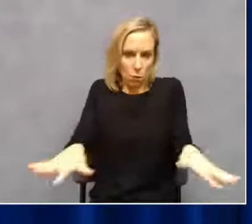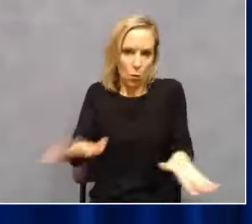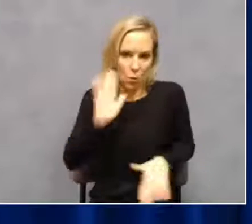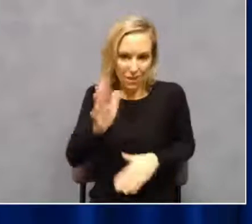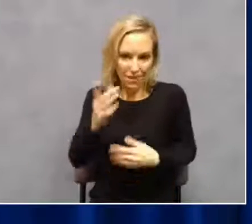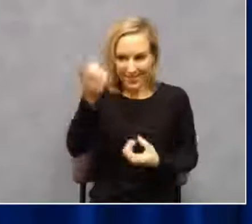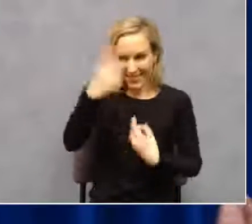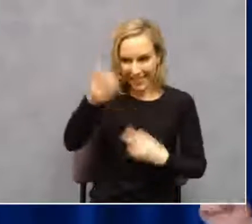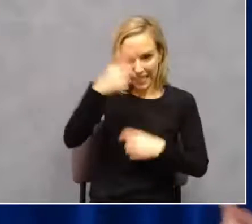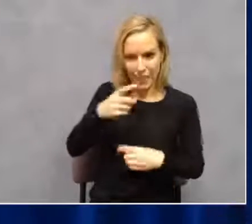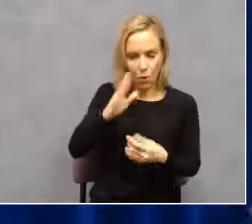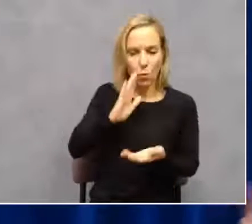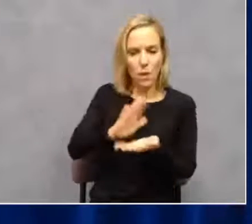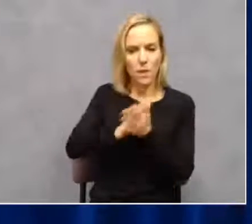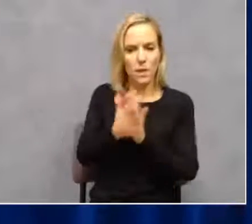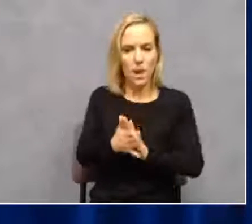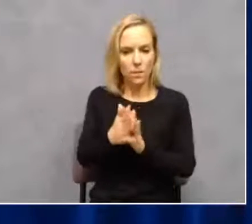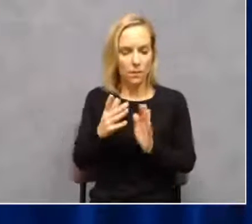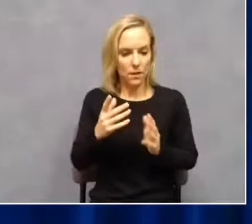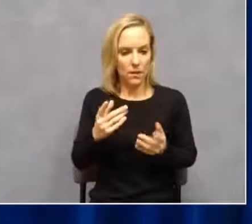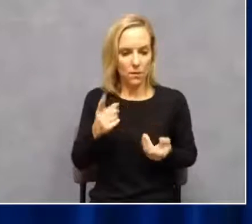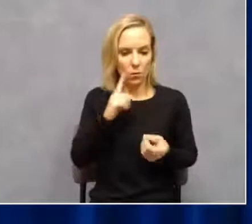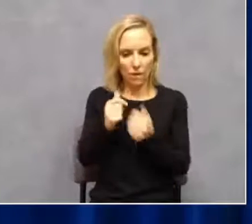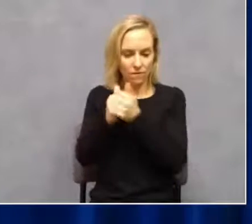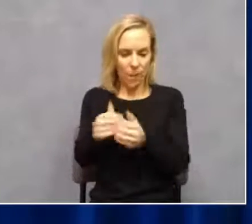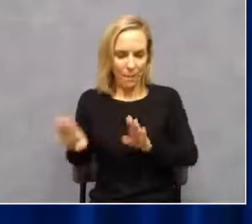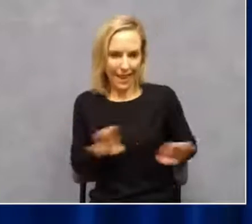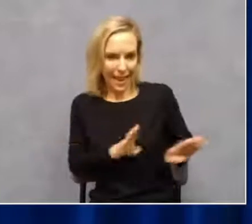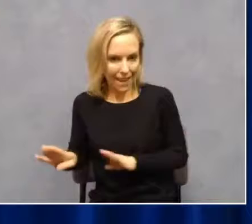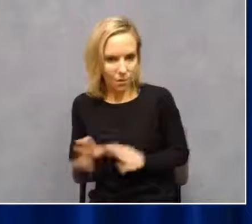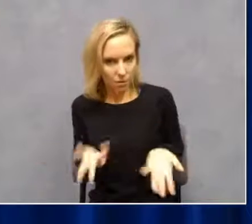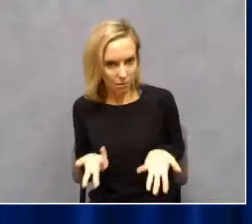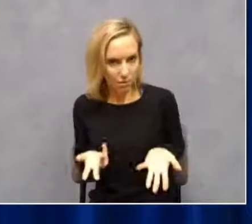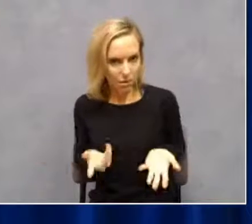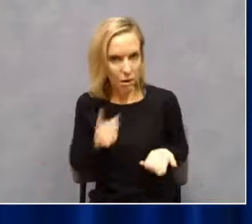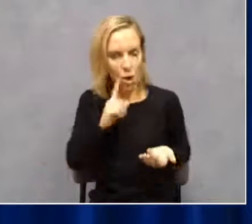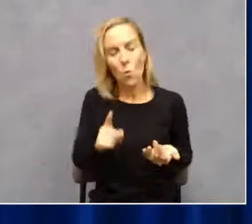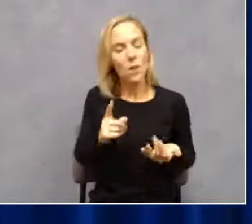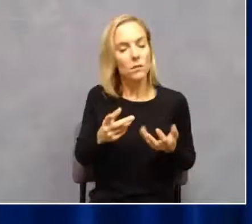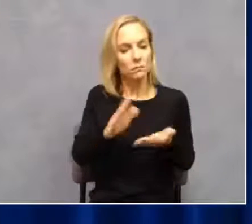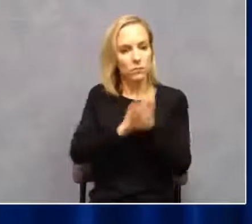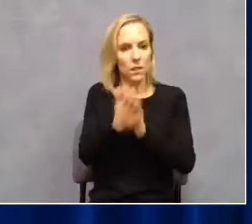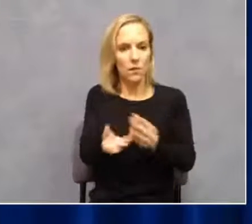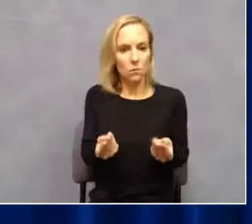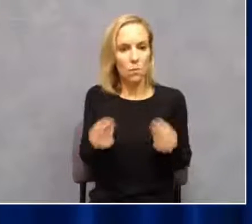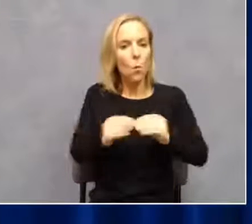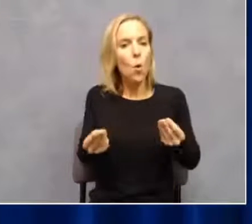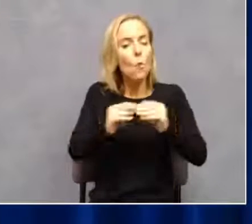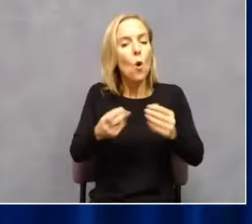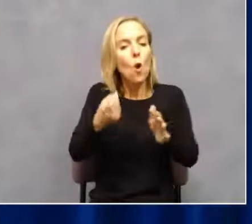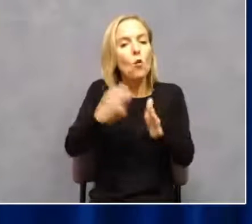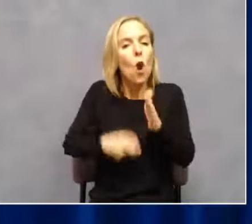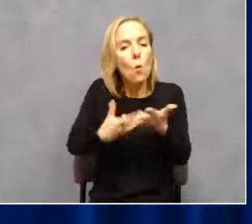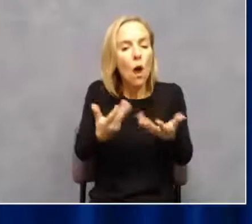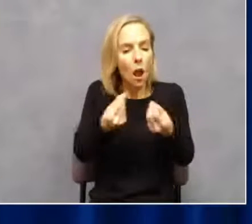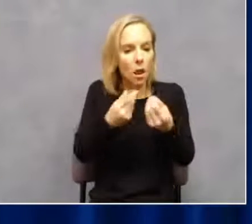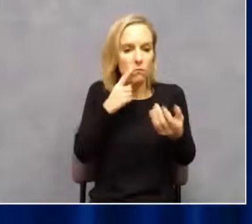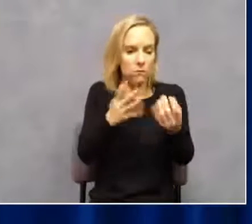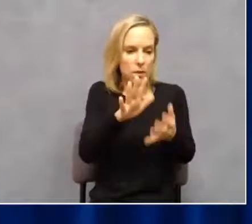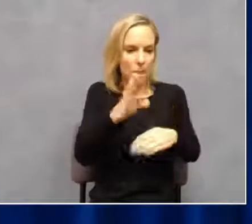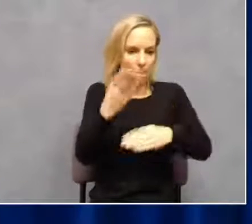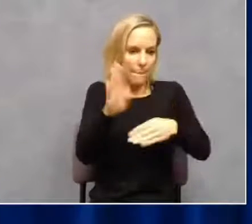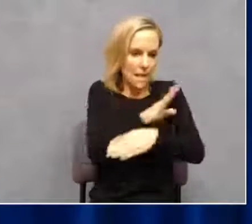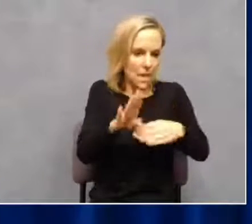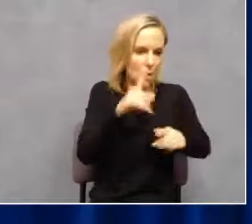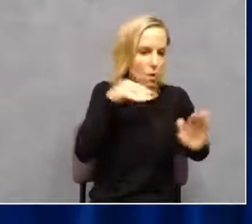drive behavior if these don't, but the disease will drive it at much higher cost of loss of business, loss of life, and loss of